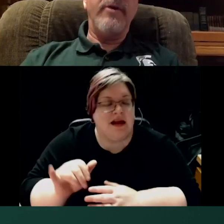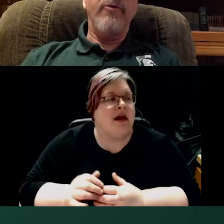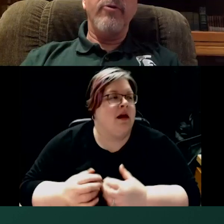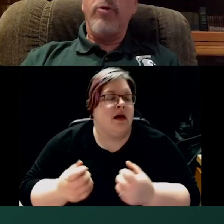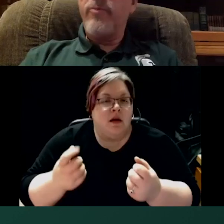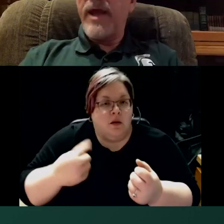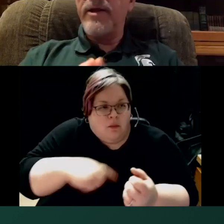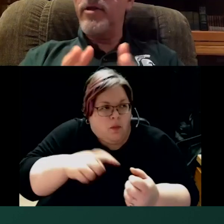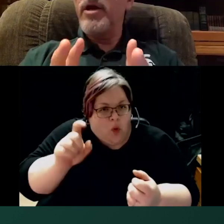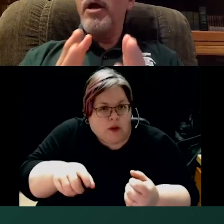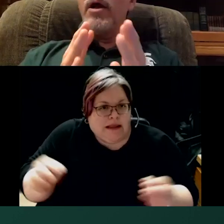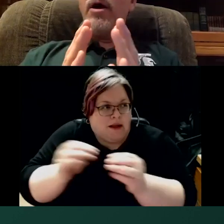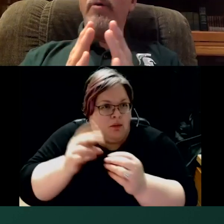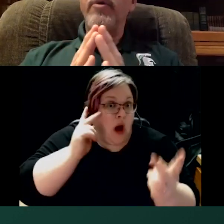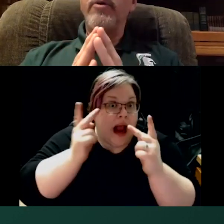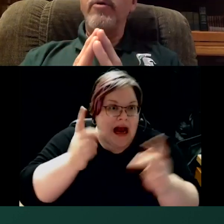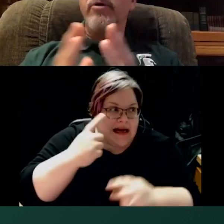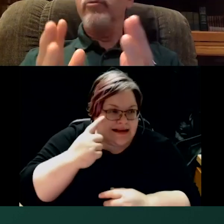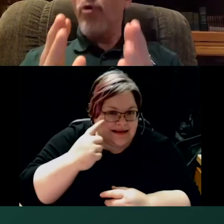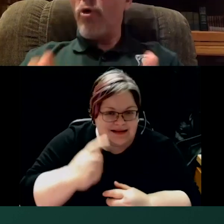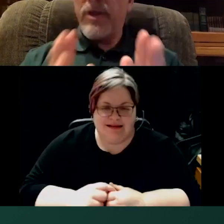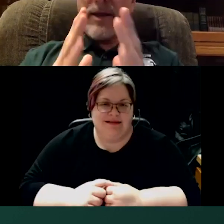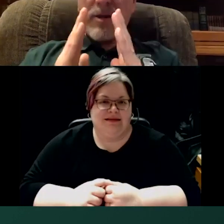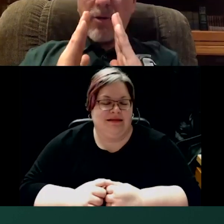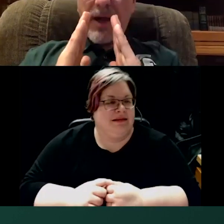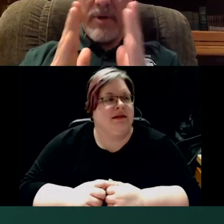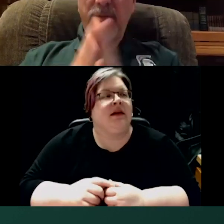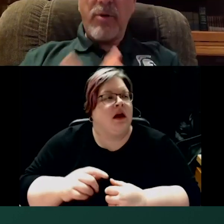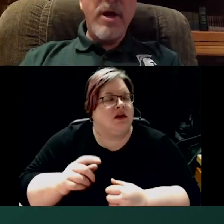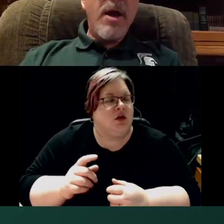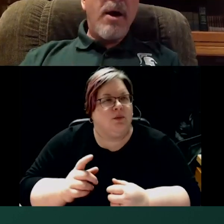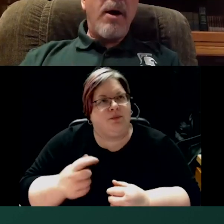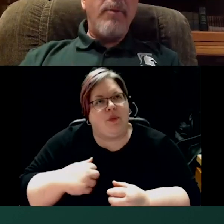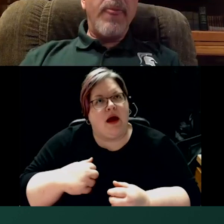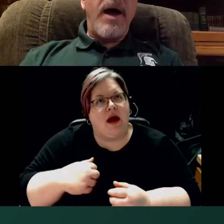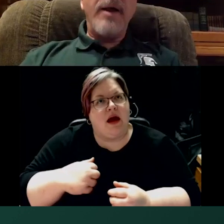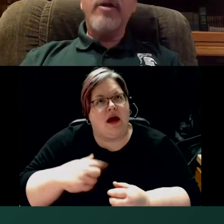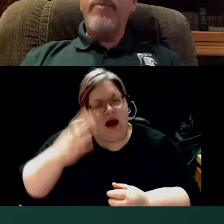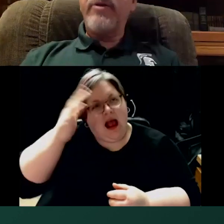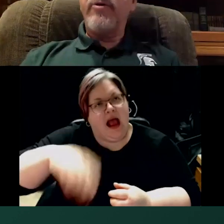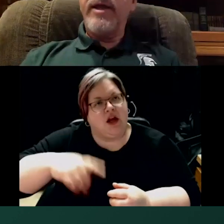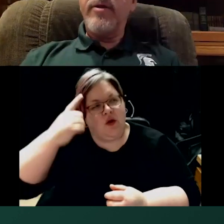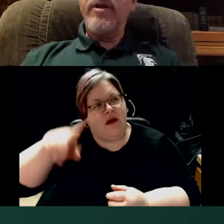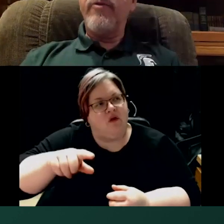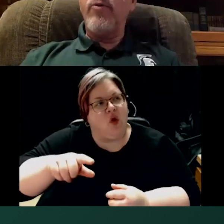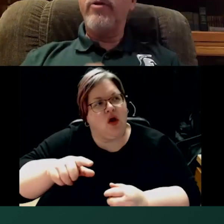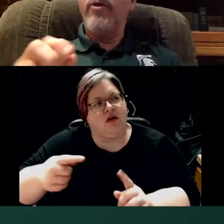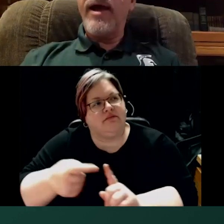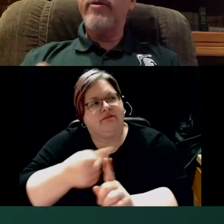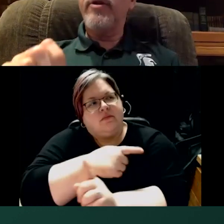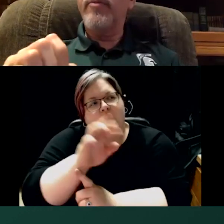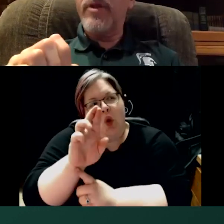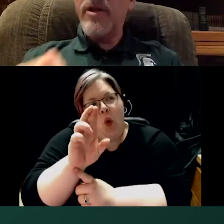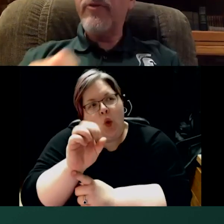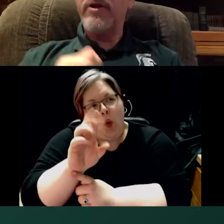things like that for dwarf planets, um, or rogue planets. Sorry, I misspoke. I suspect there is, if you want